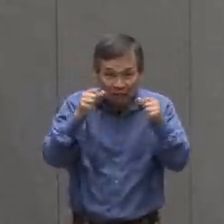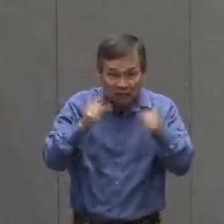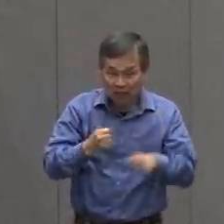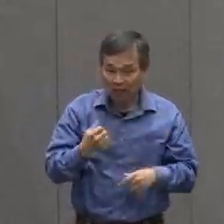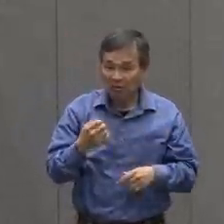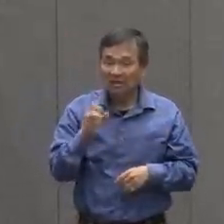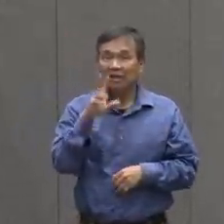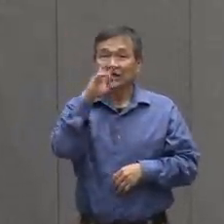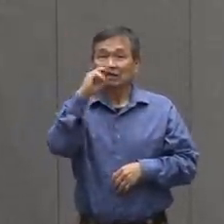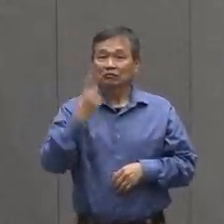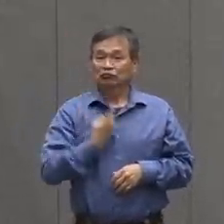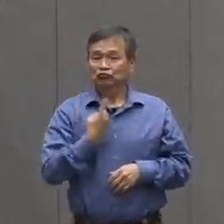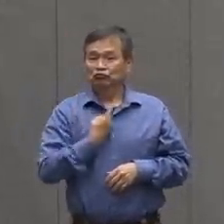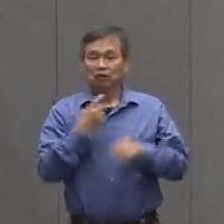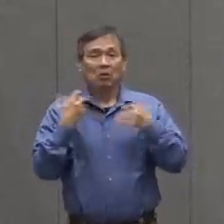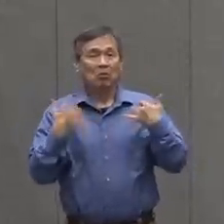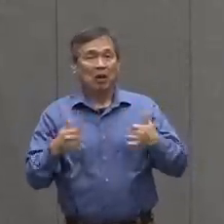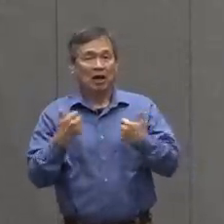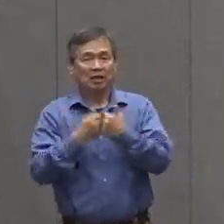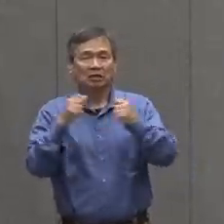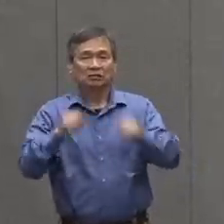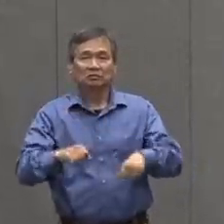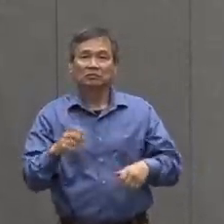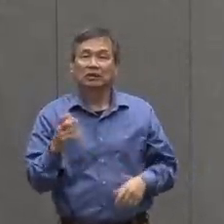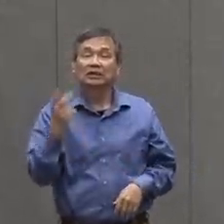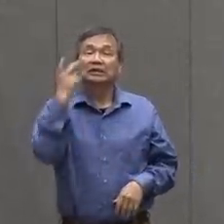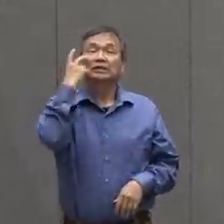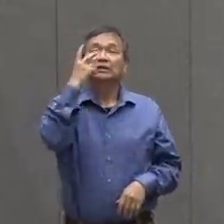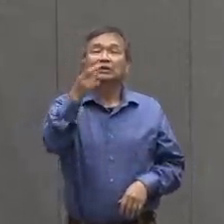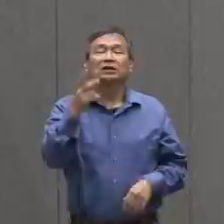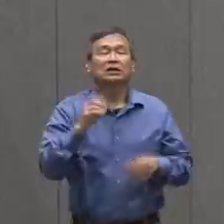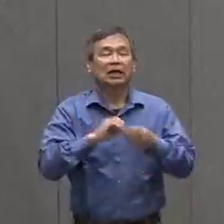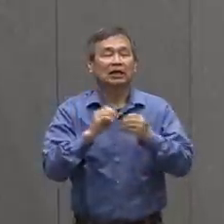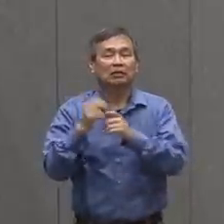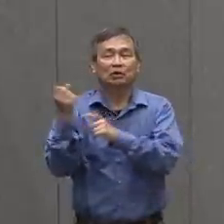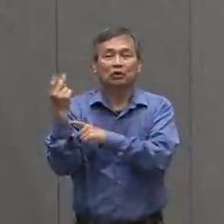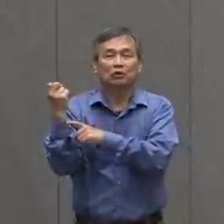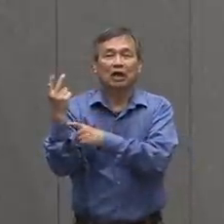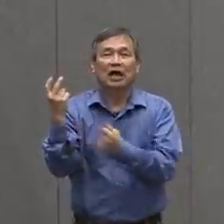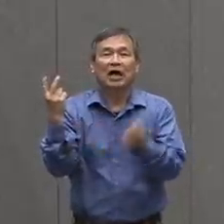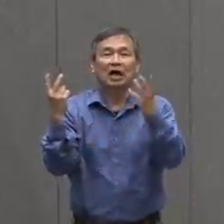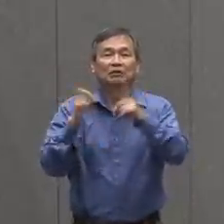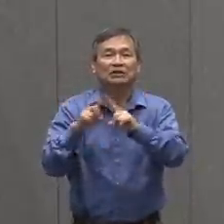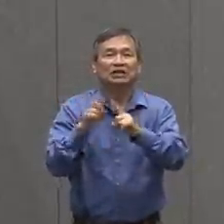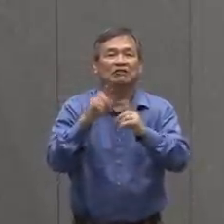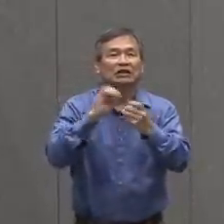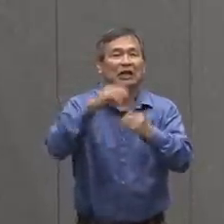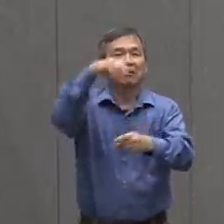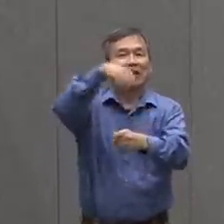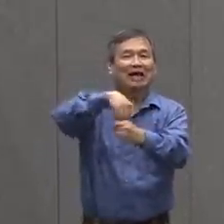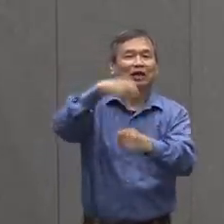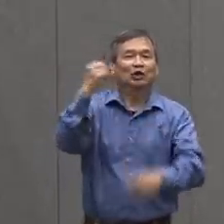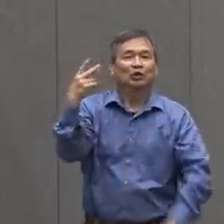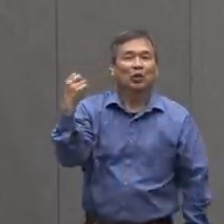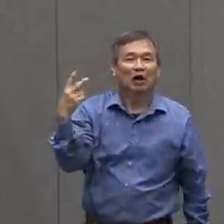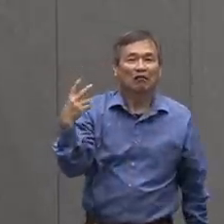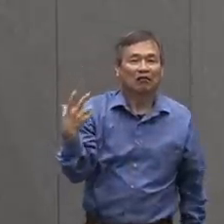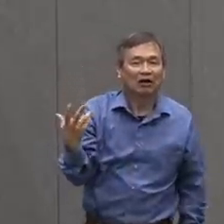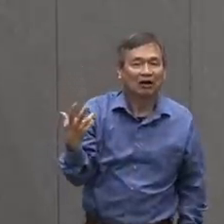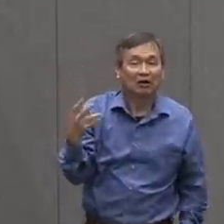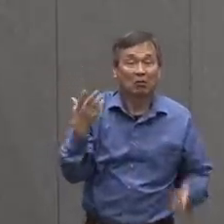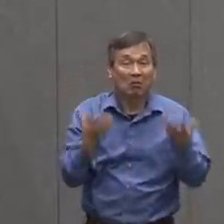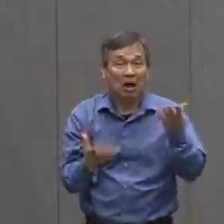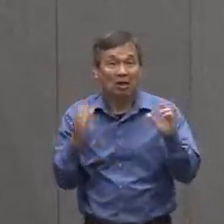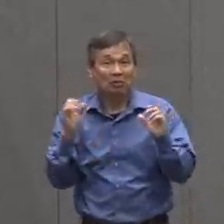yourself. See how many numbers in 12 you can find to play or add with. Maybe you